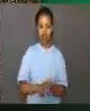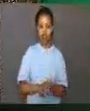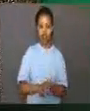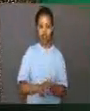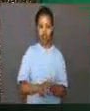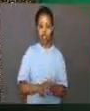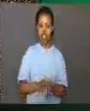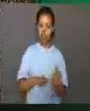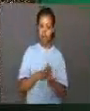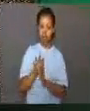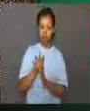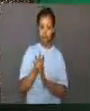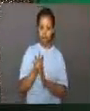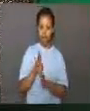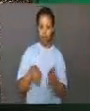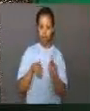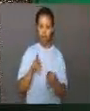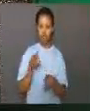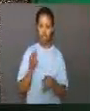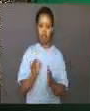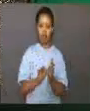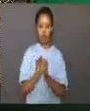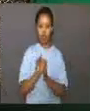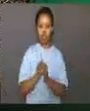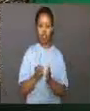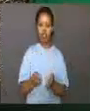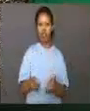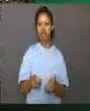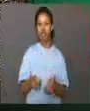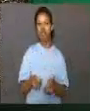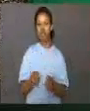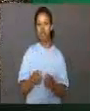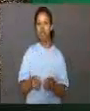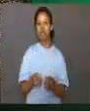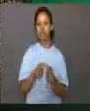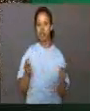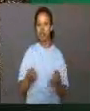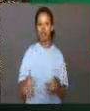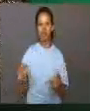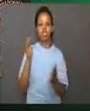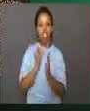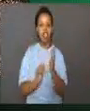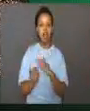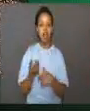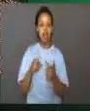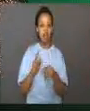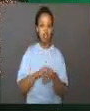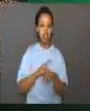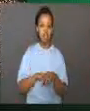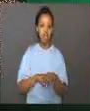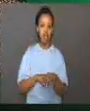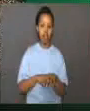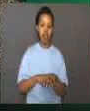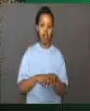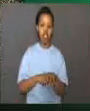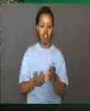of bacteria were reduced, it would upset the cycles and, therefore, upset